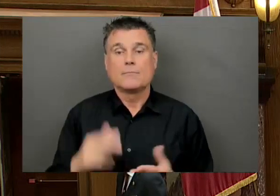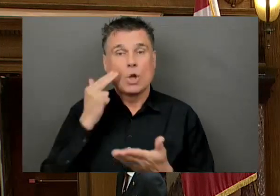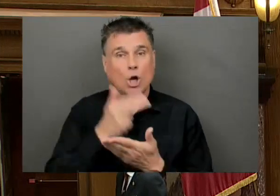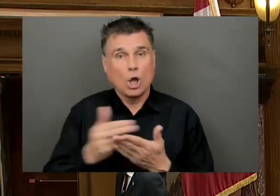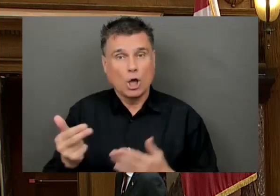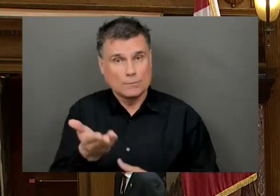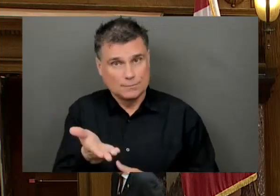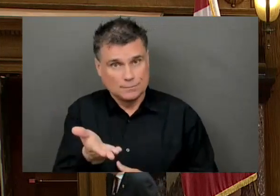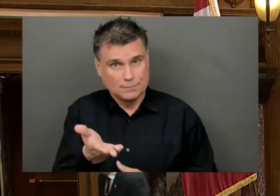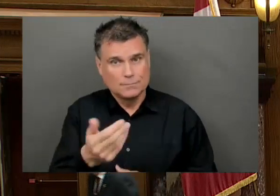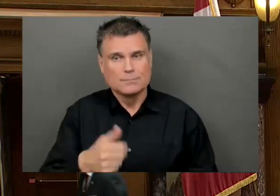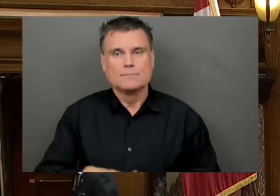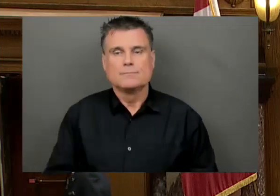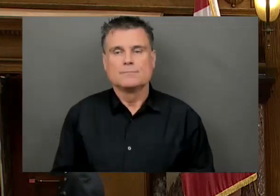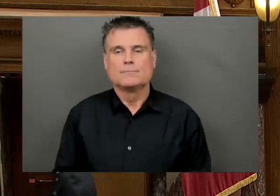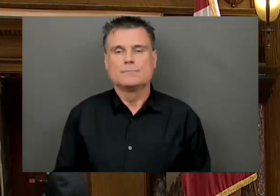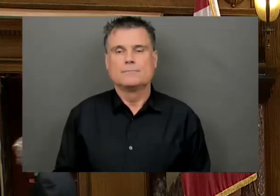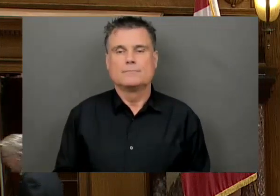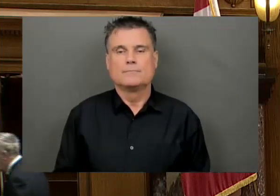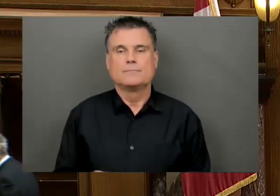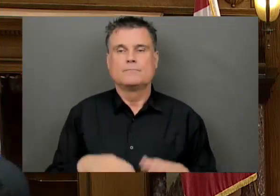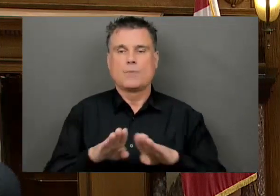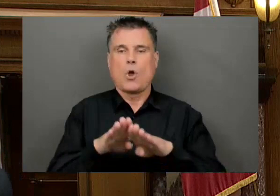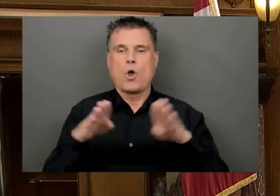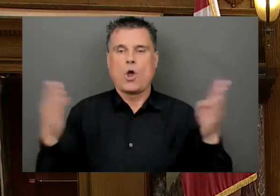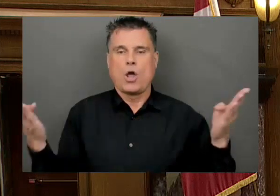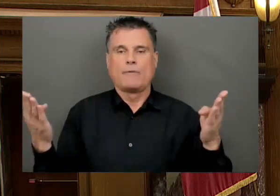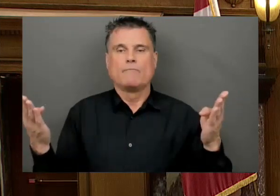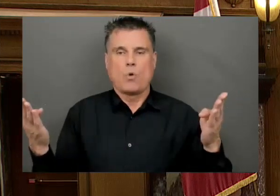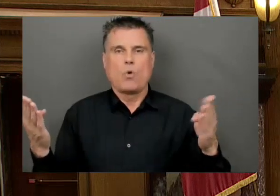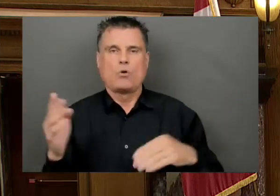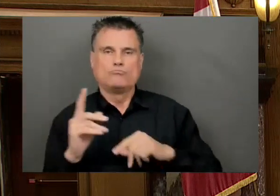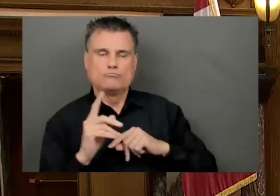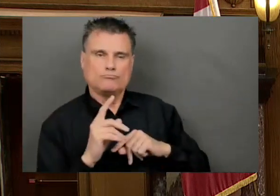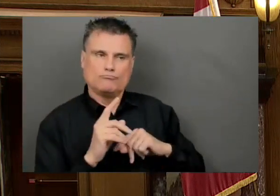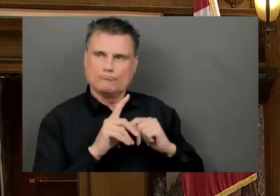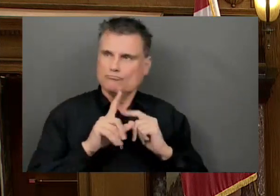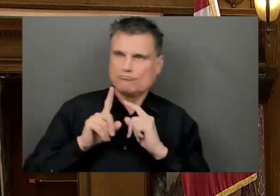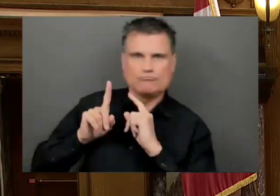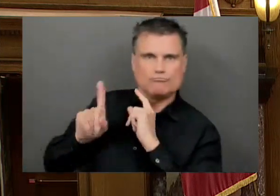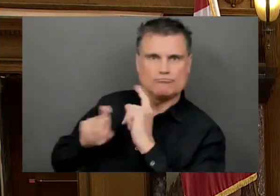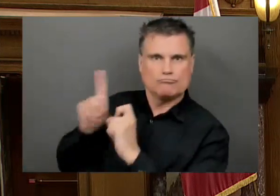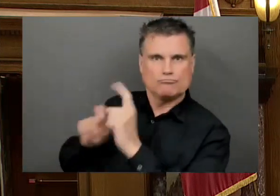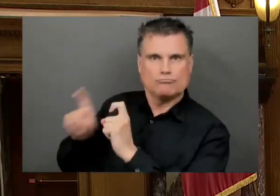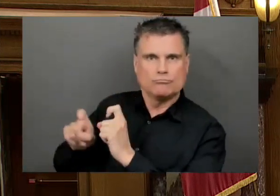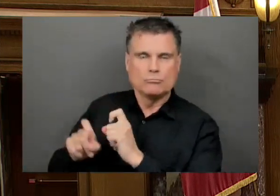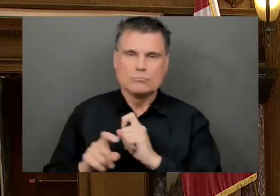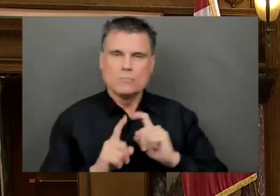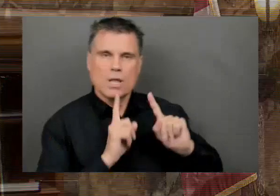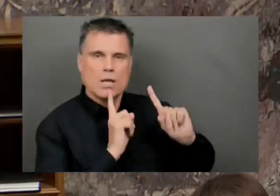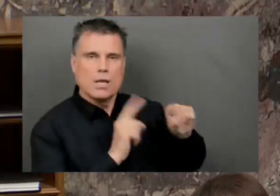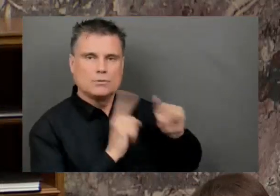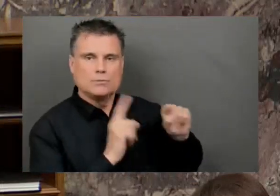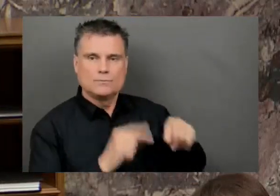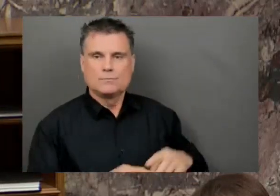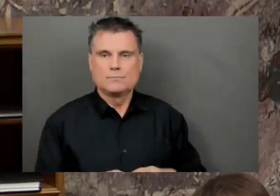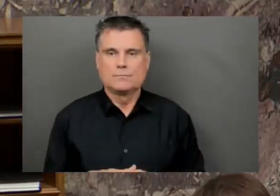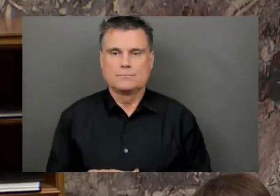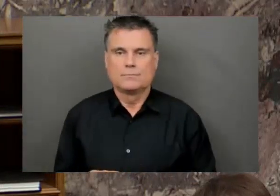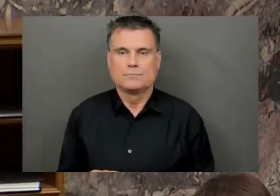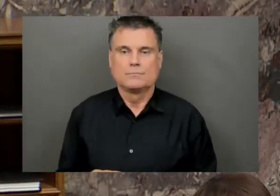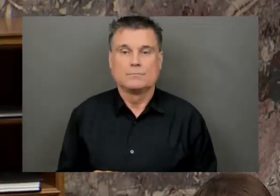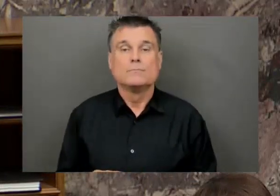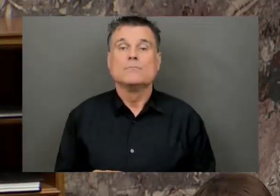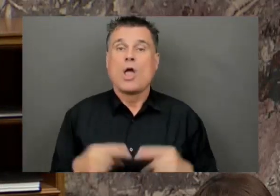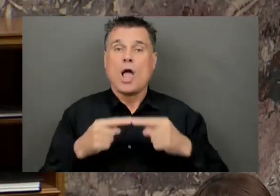Oral questions by members. Leader of the Official Opposition. Thank you, Mr. Speaker. Mr. Speaker, British Columbians expect and indeed